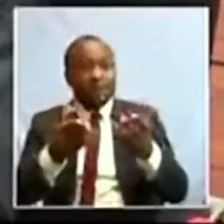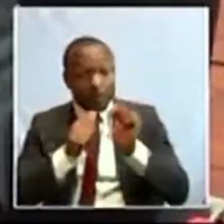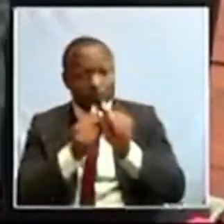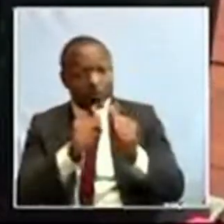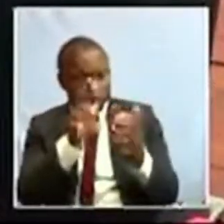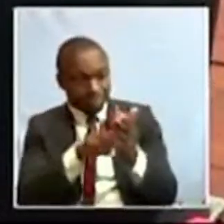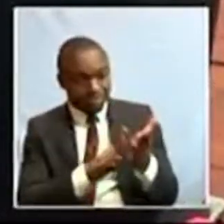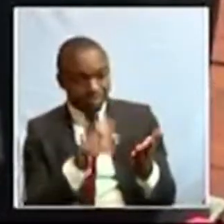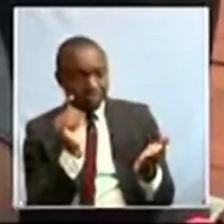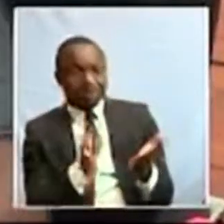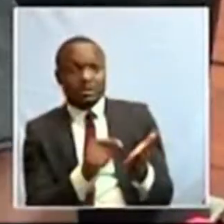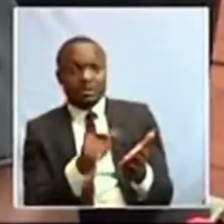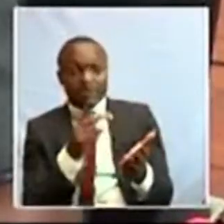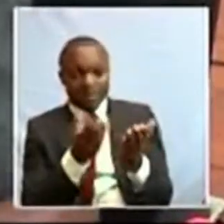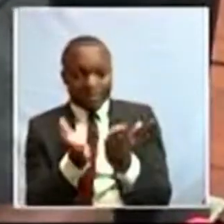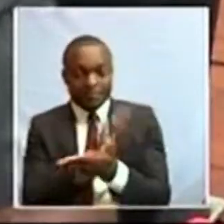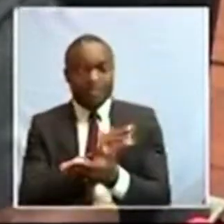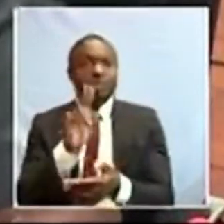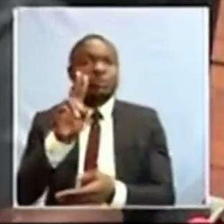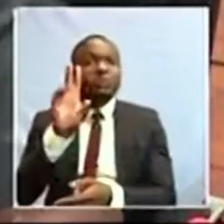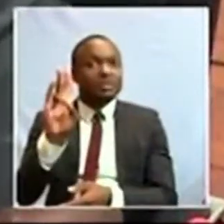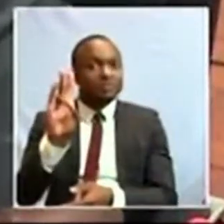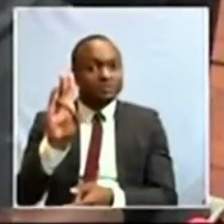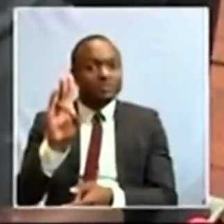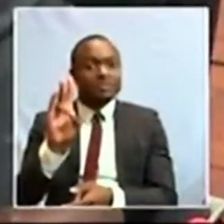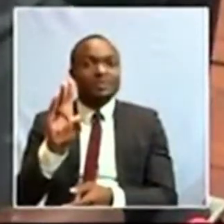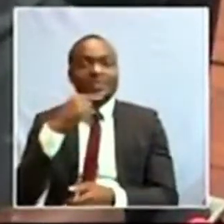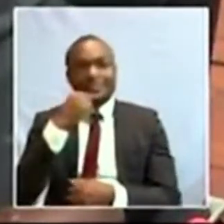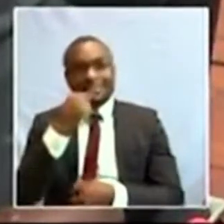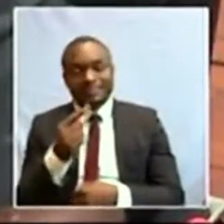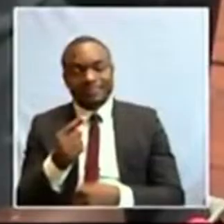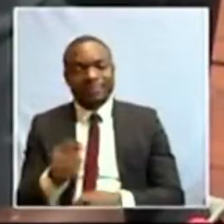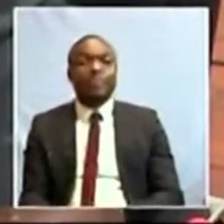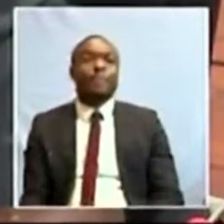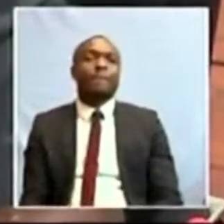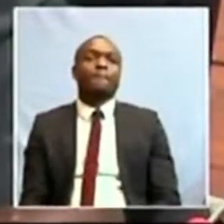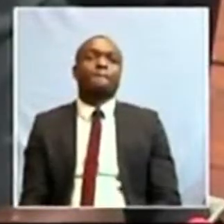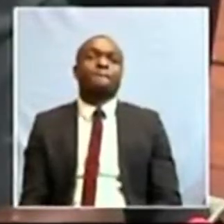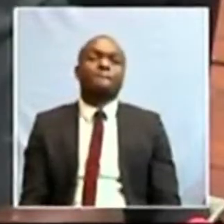report. Look at also page 27, Chair. It's saying